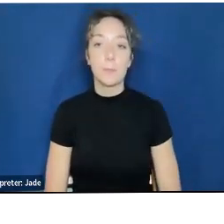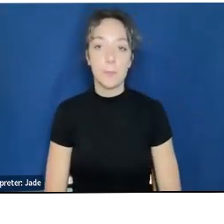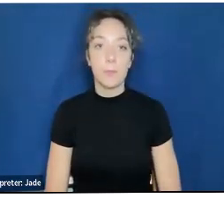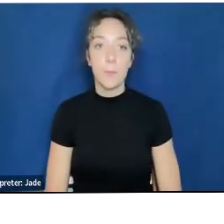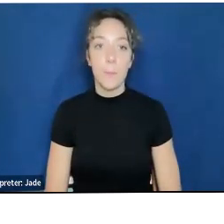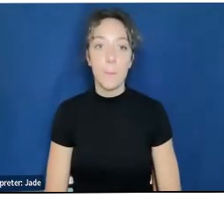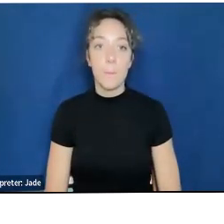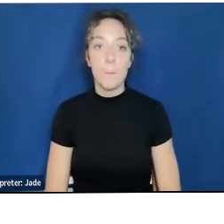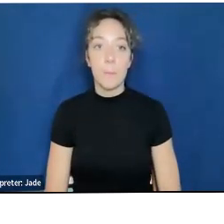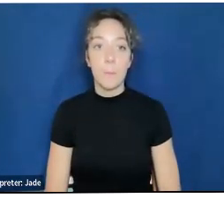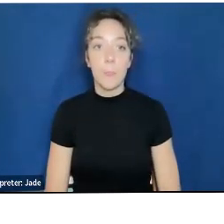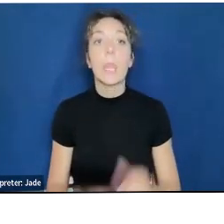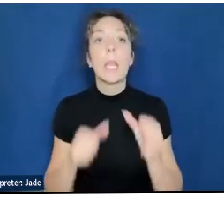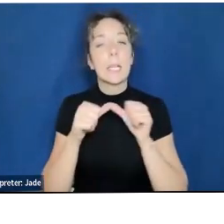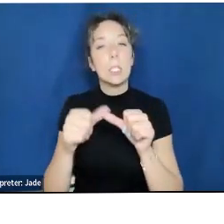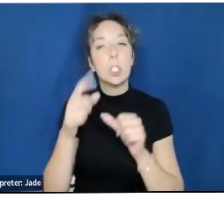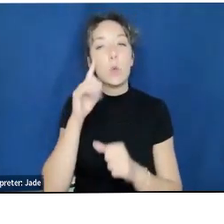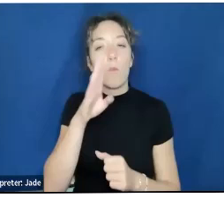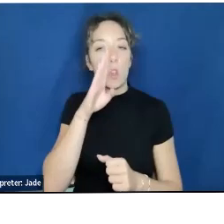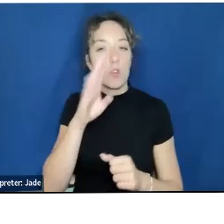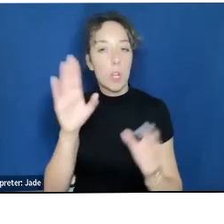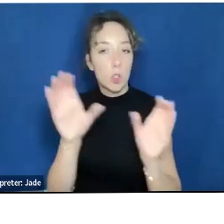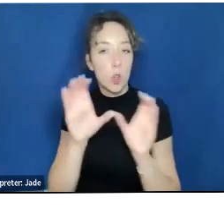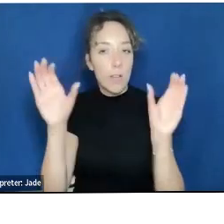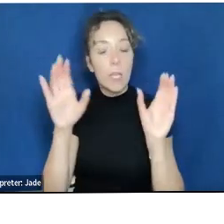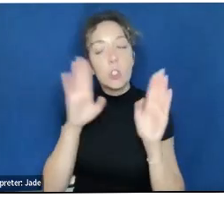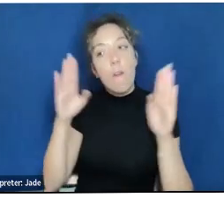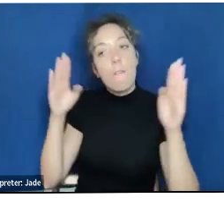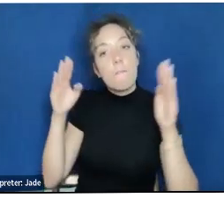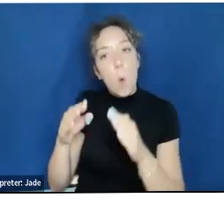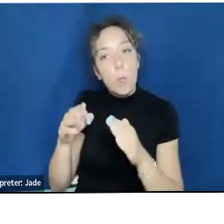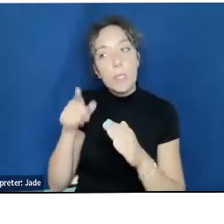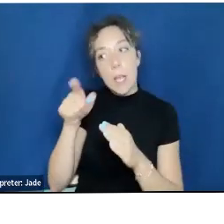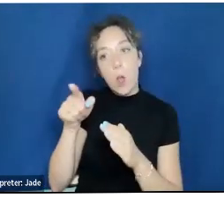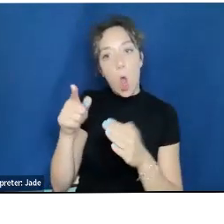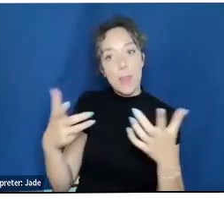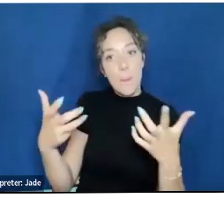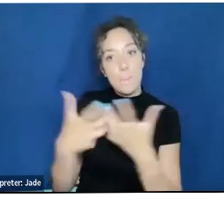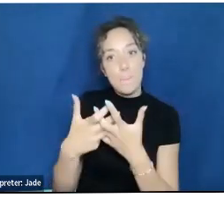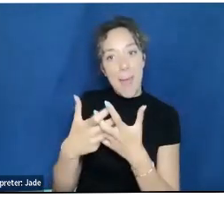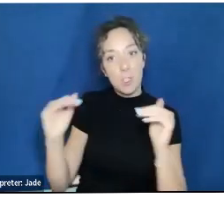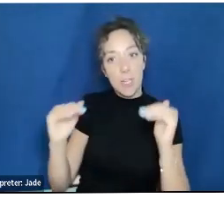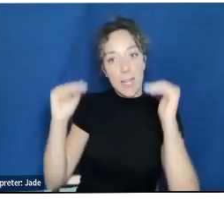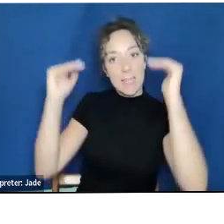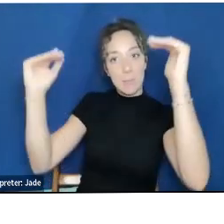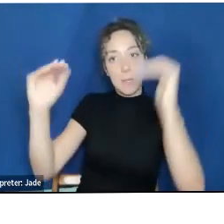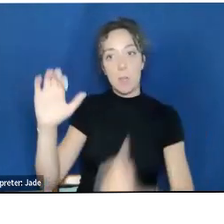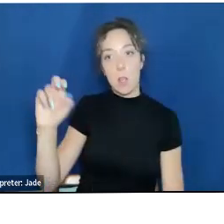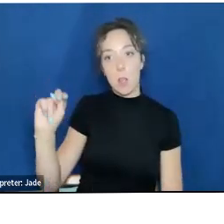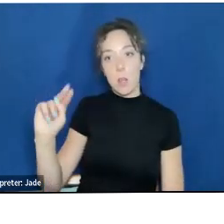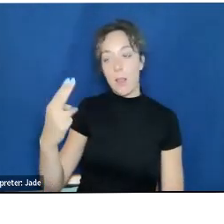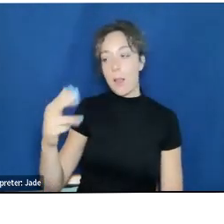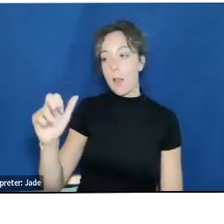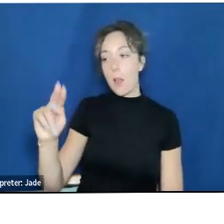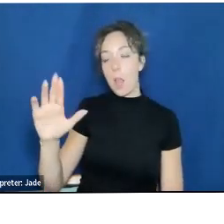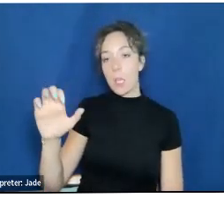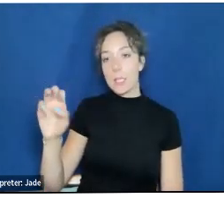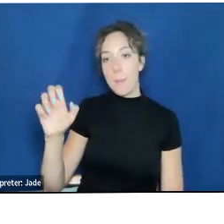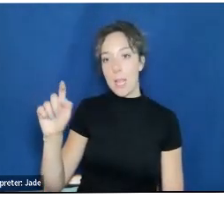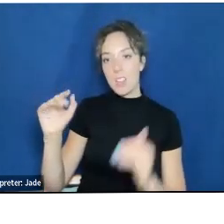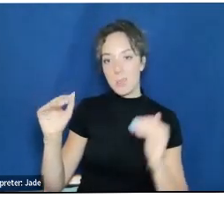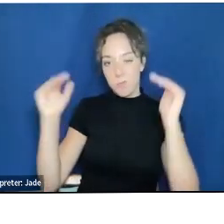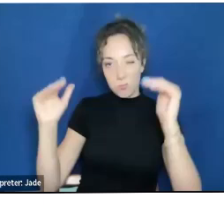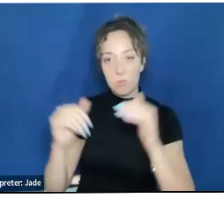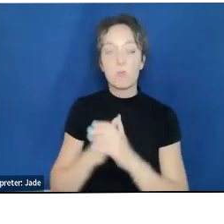Continuing for direct certification, but focusing on the match enhancement. So the